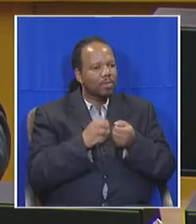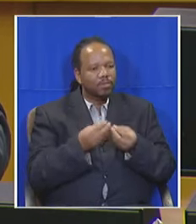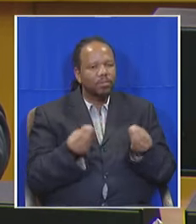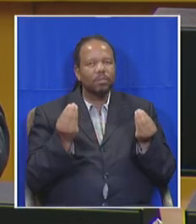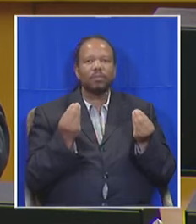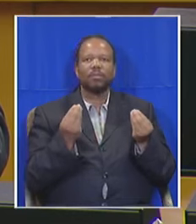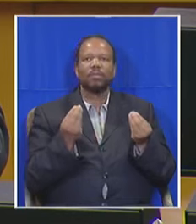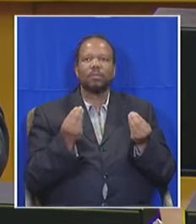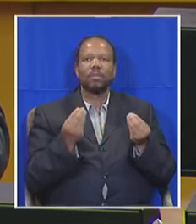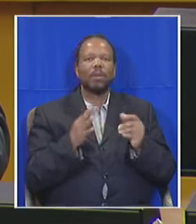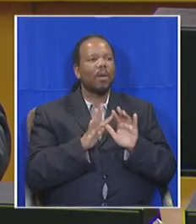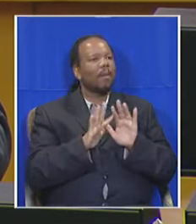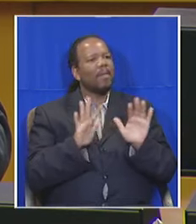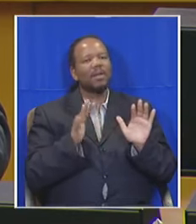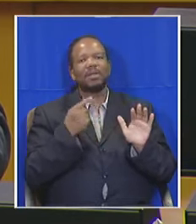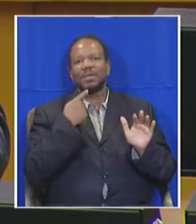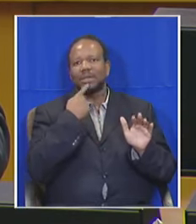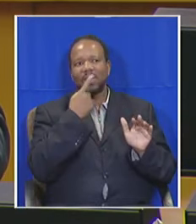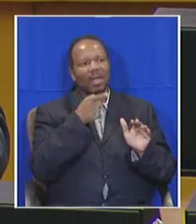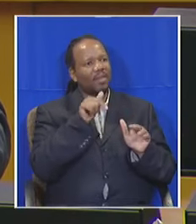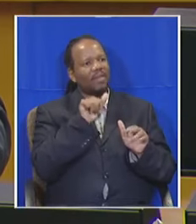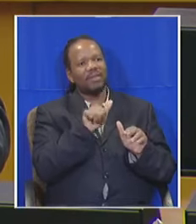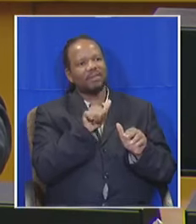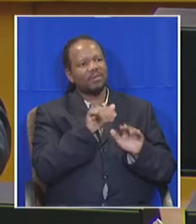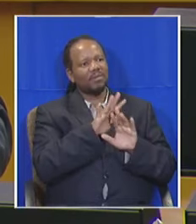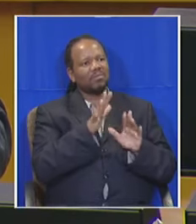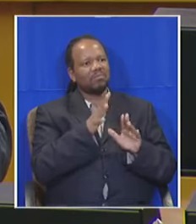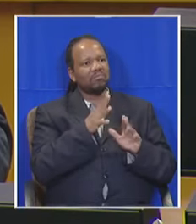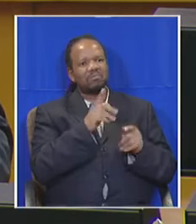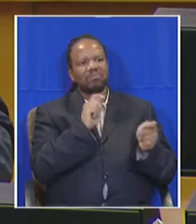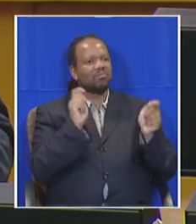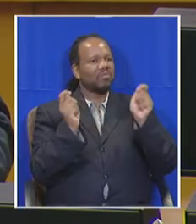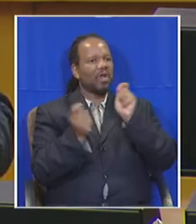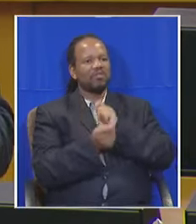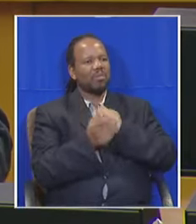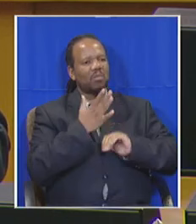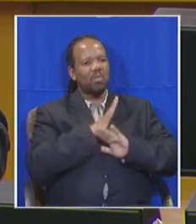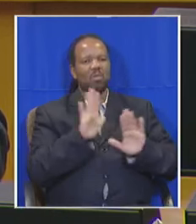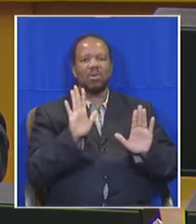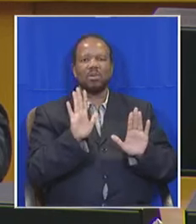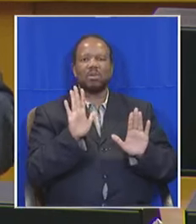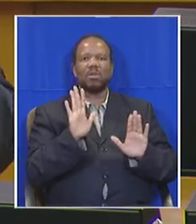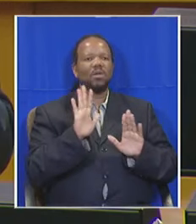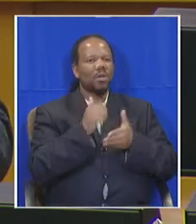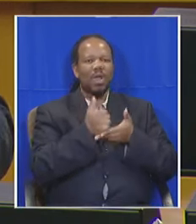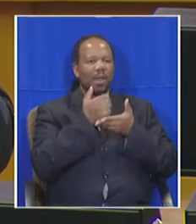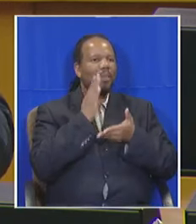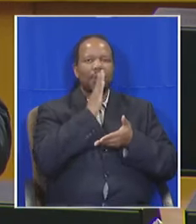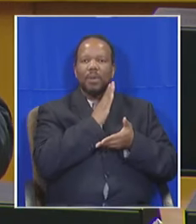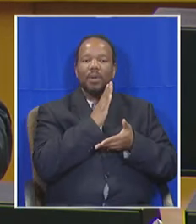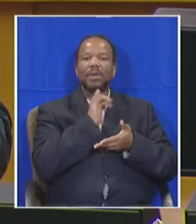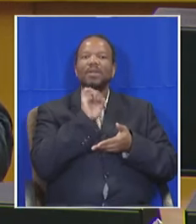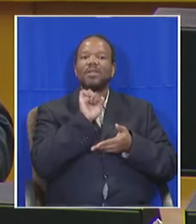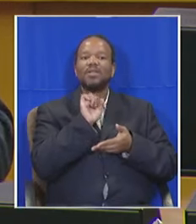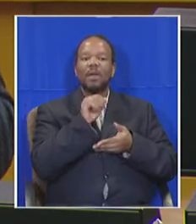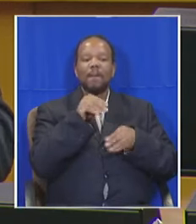But to try and shoot it as an anti-transformation stand will not help, because in the mining industry, that's where we need